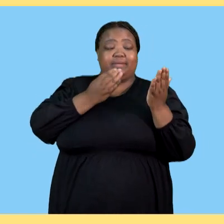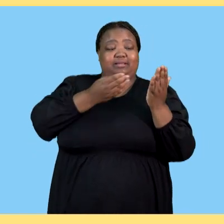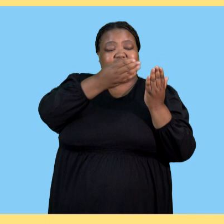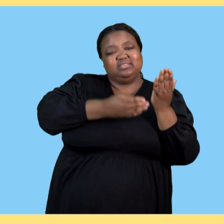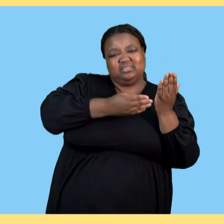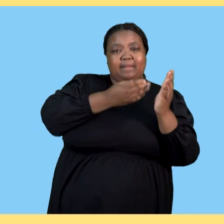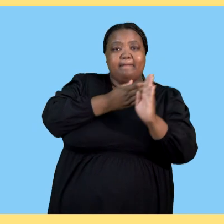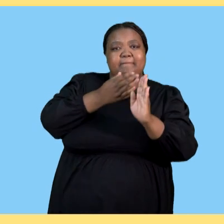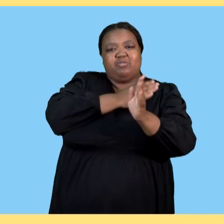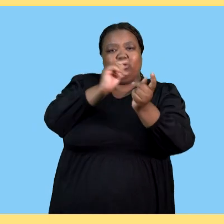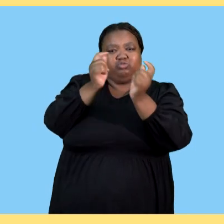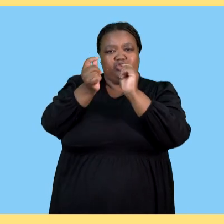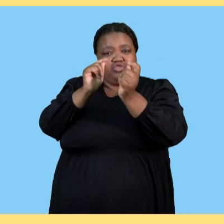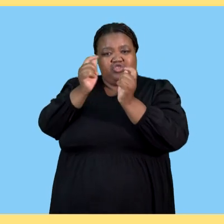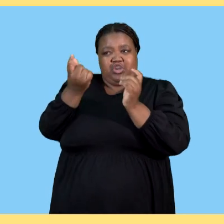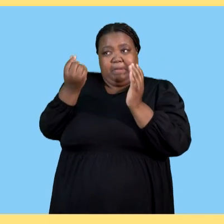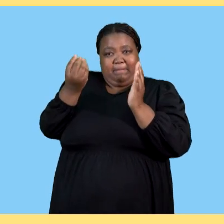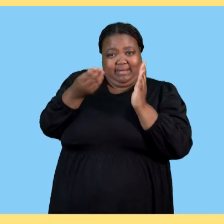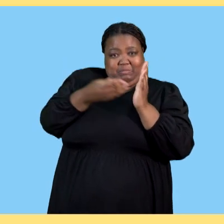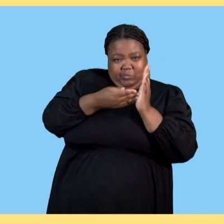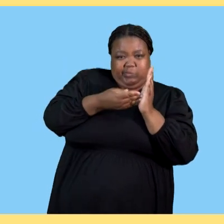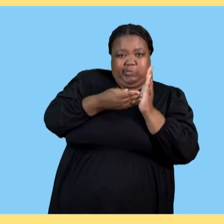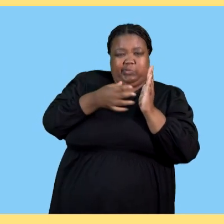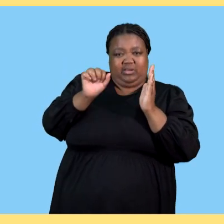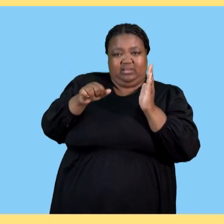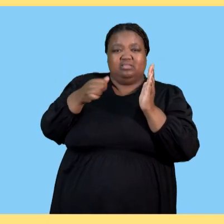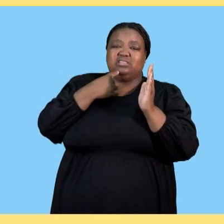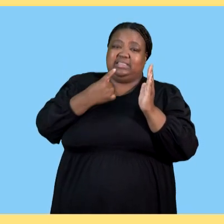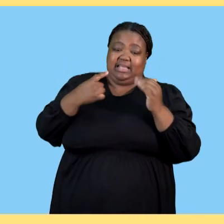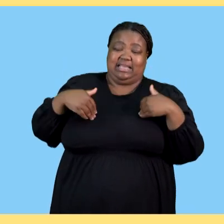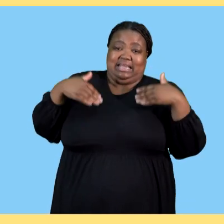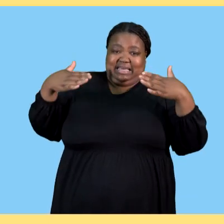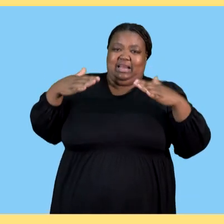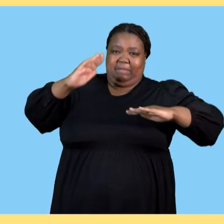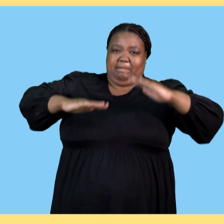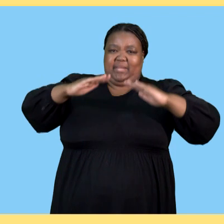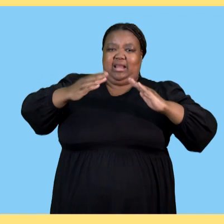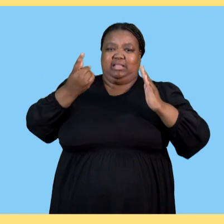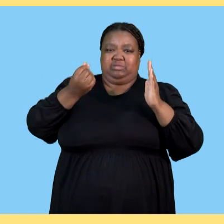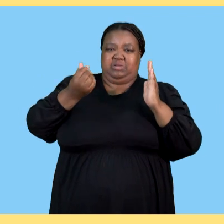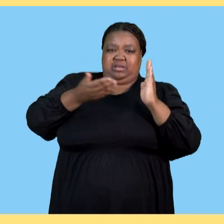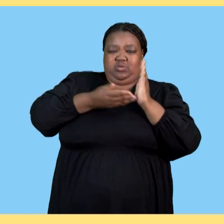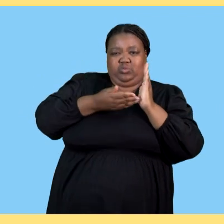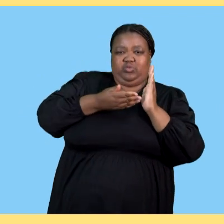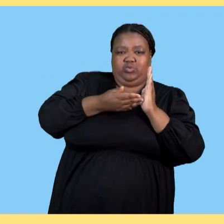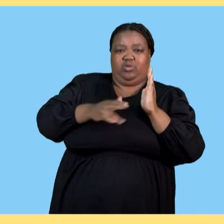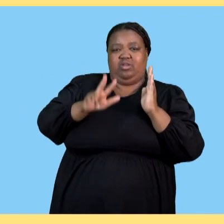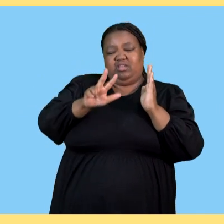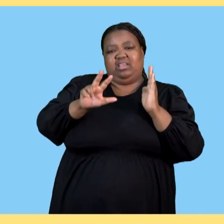the amount before any adjustment. So I'll then say that is my balance at the beginning. So I'll have it